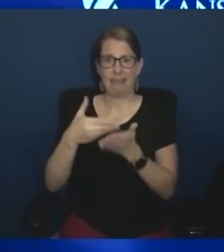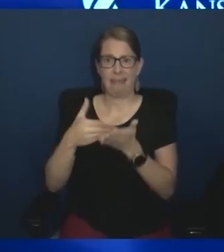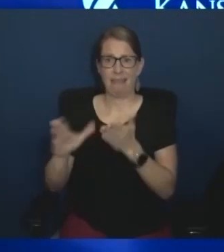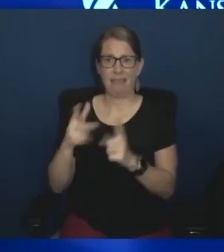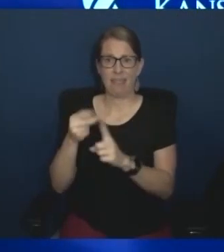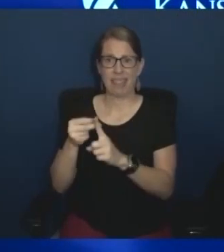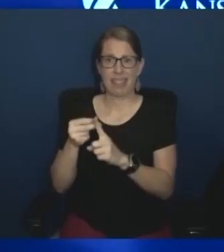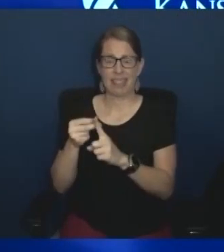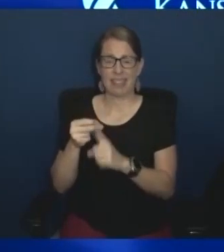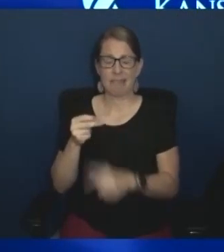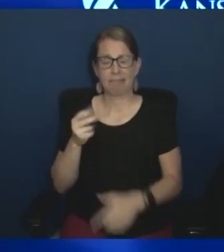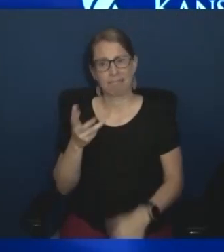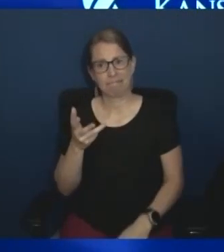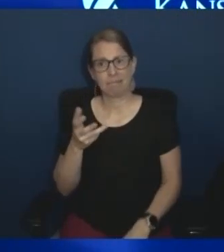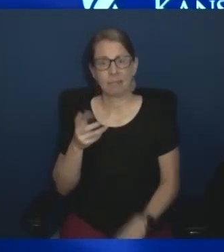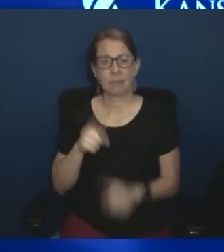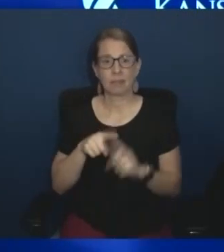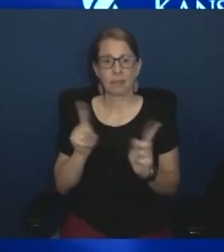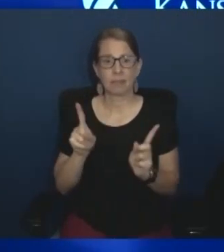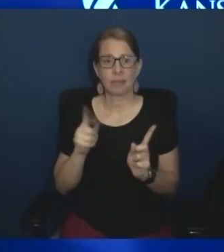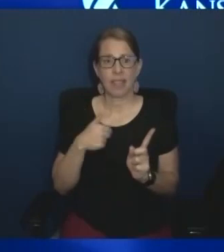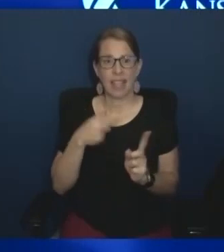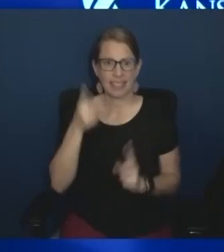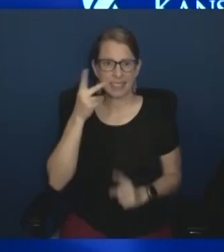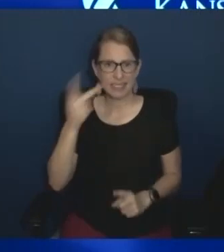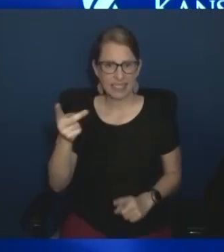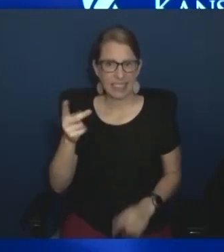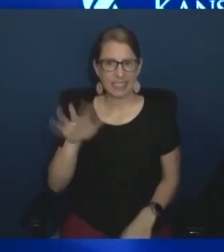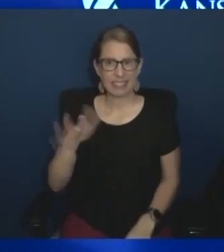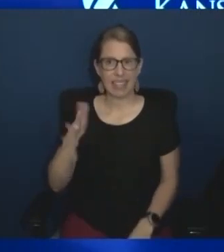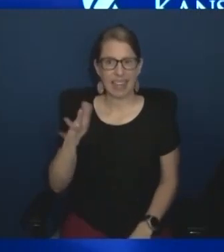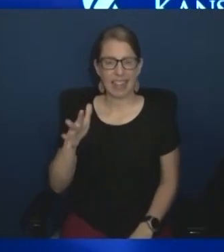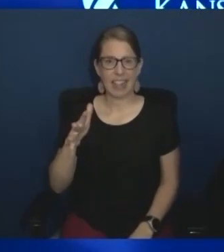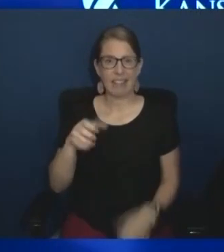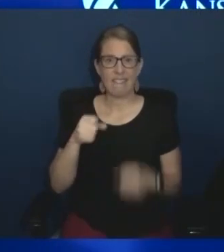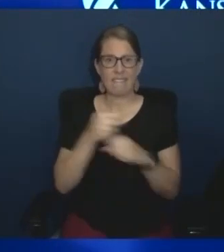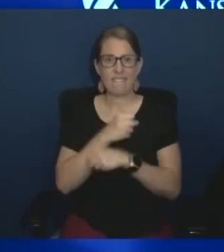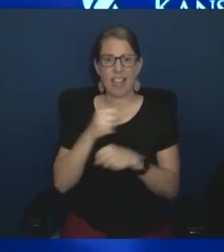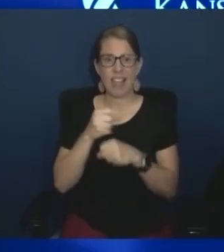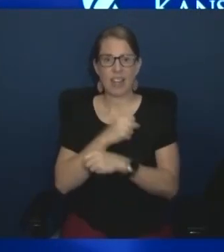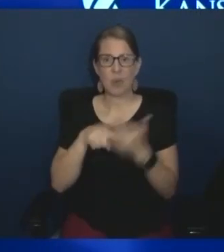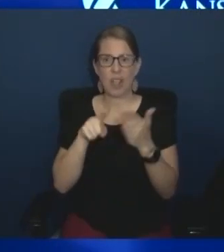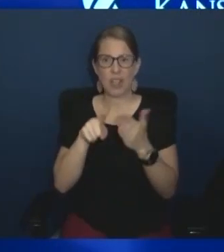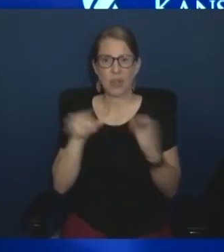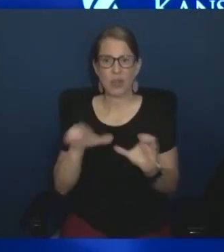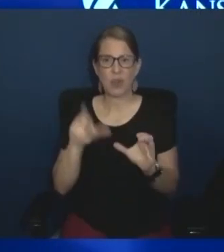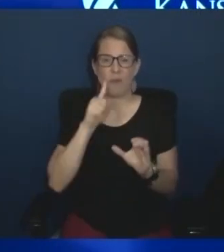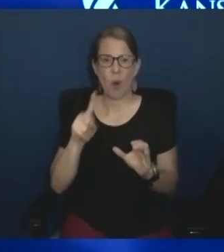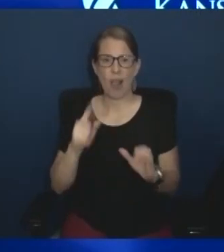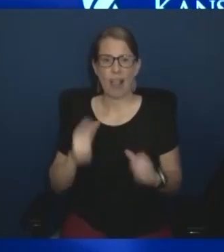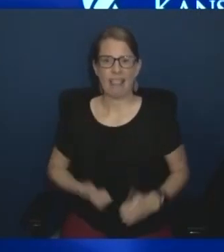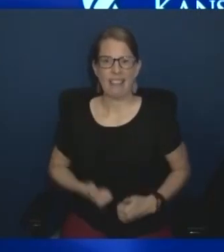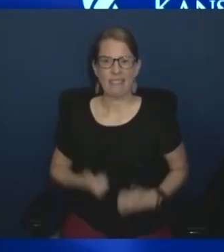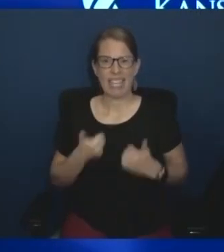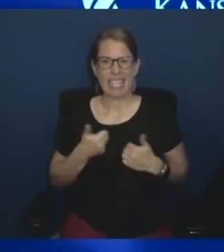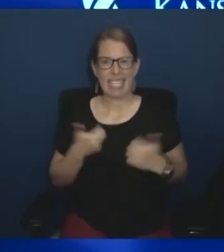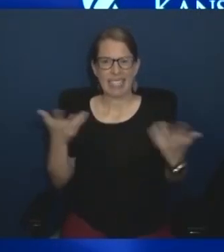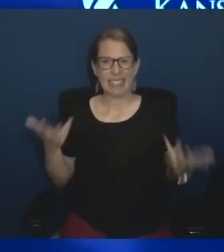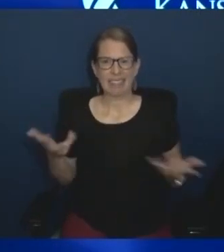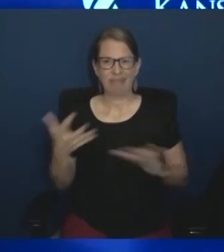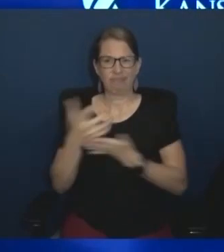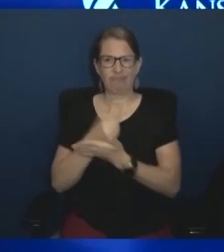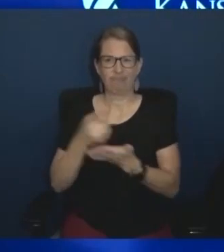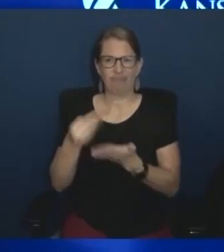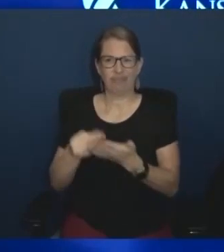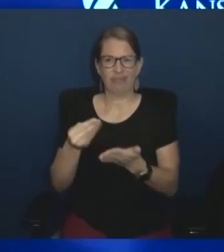But I see it kind of as in like fighting what you do for a living. Like, what we do for a living is you